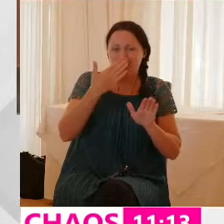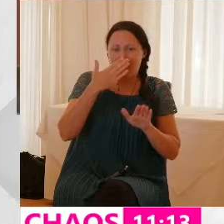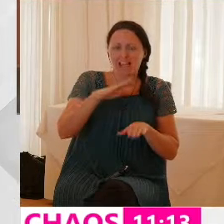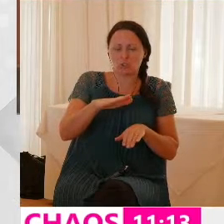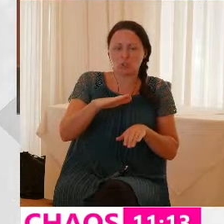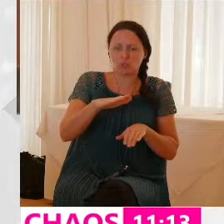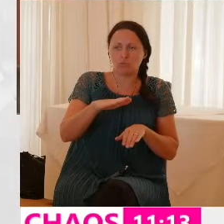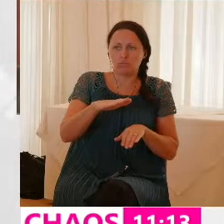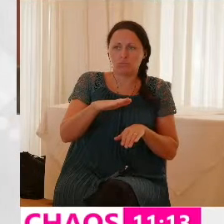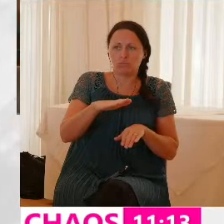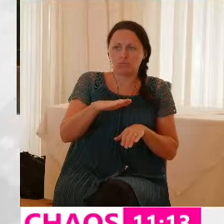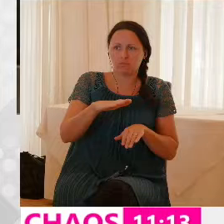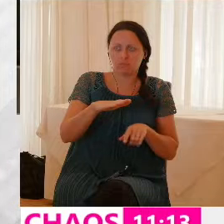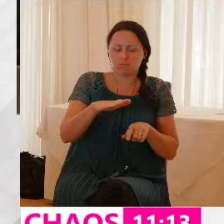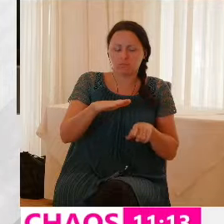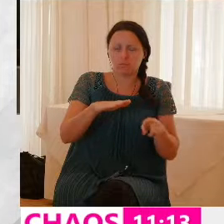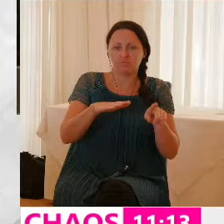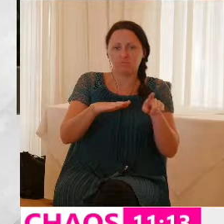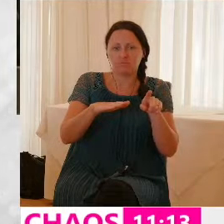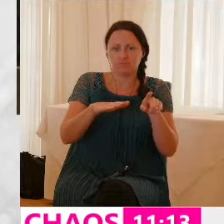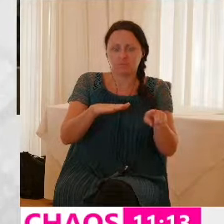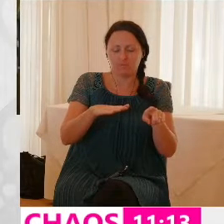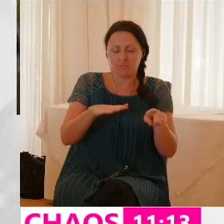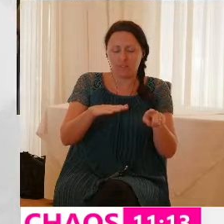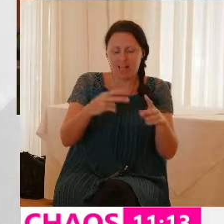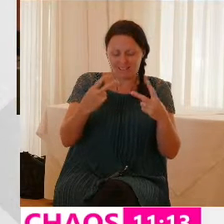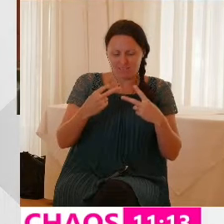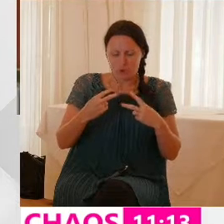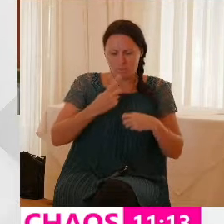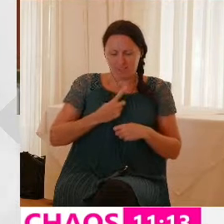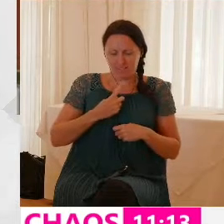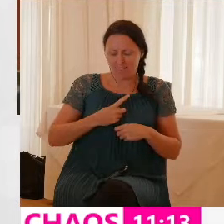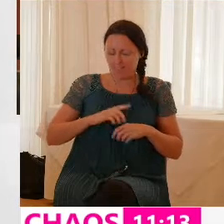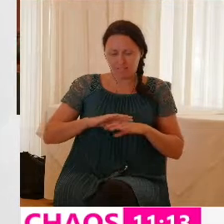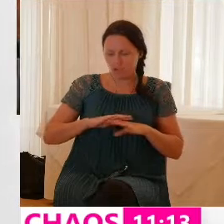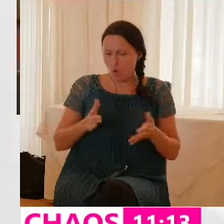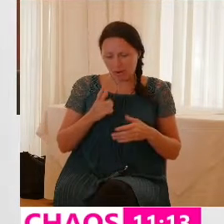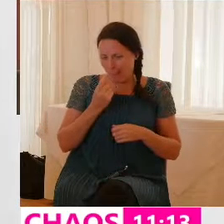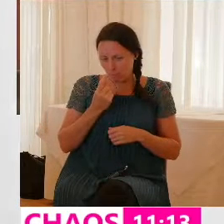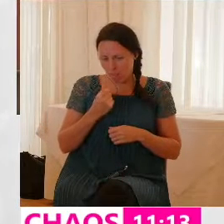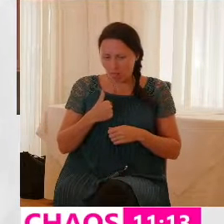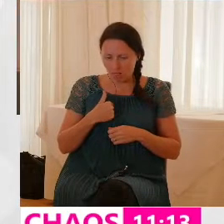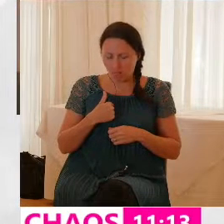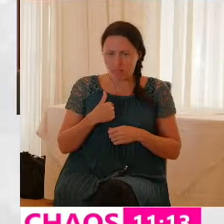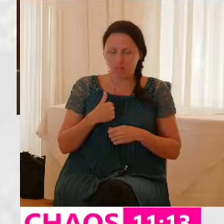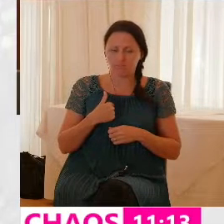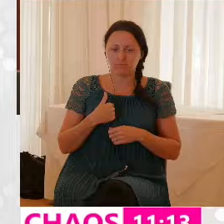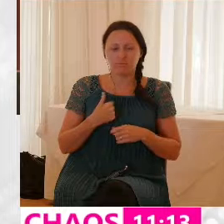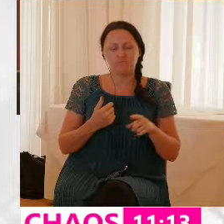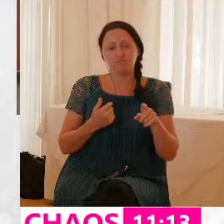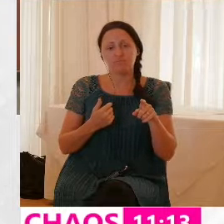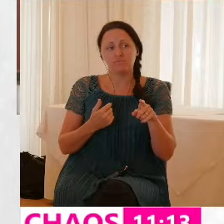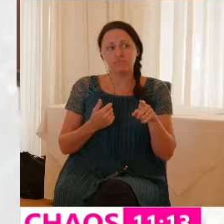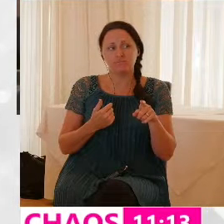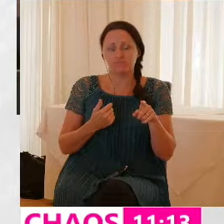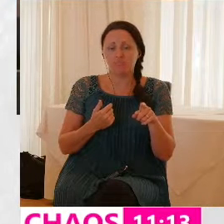about the disability, I see the disability as incapability. When I'm not practicing it, when I'm not experiencing it,